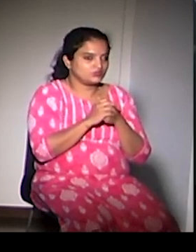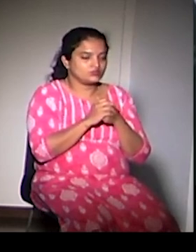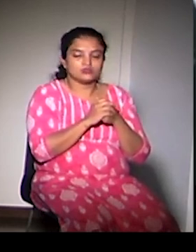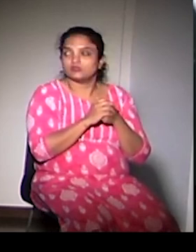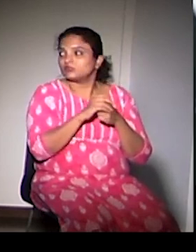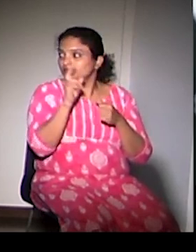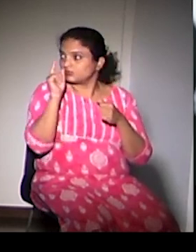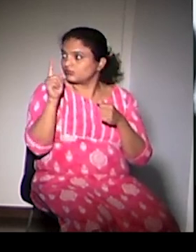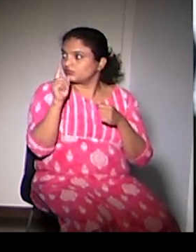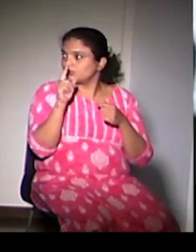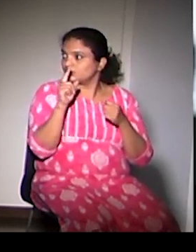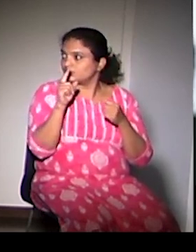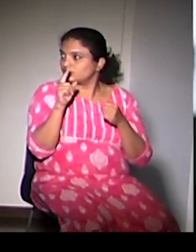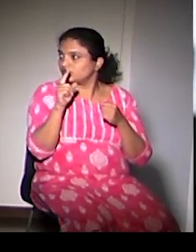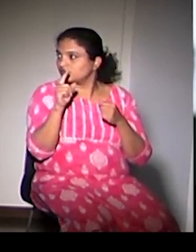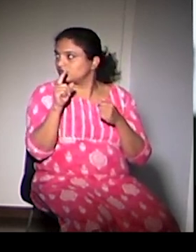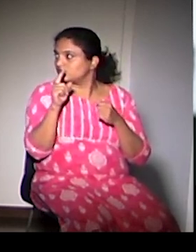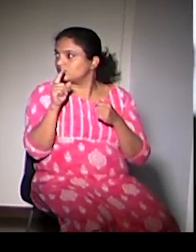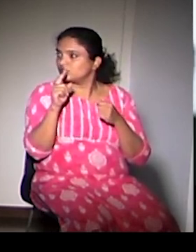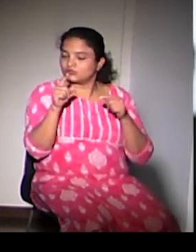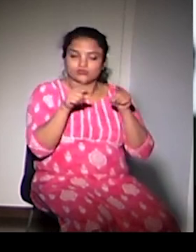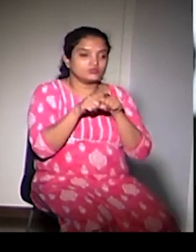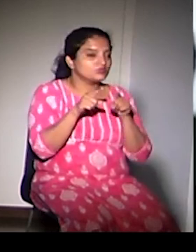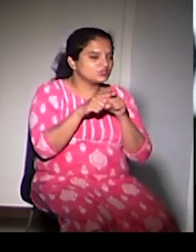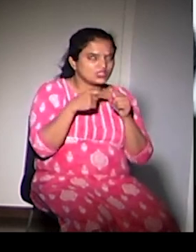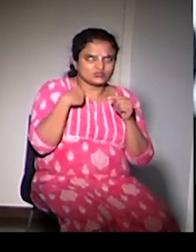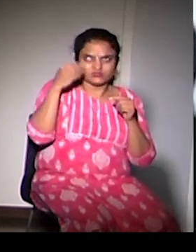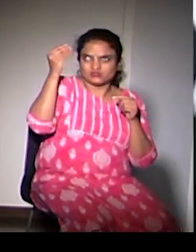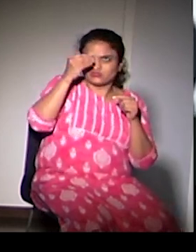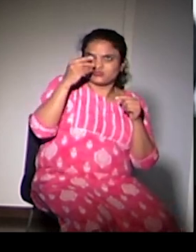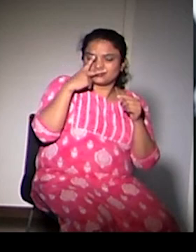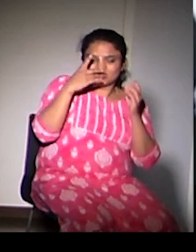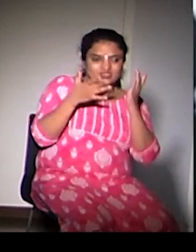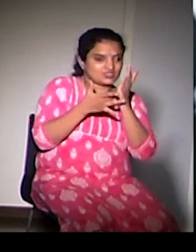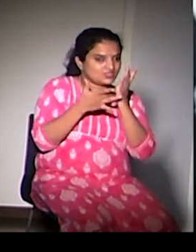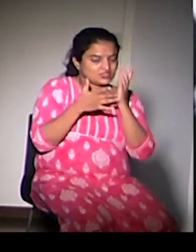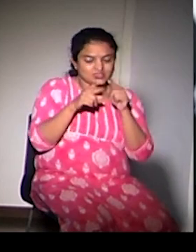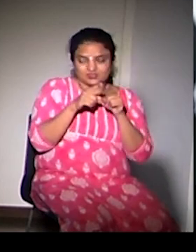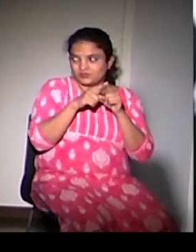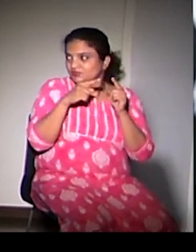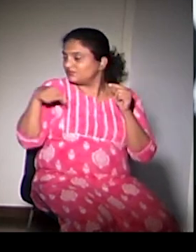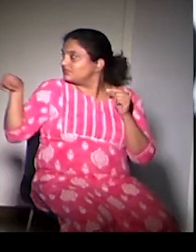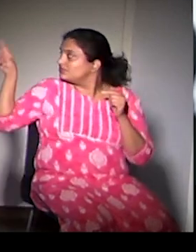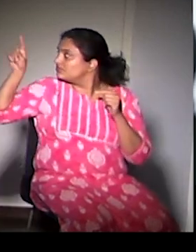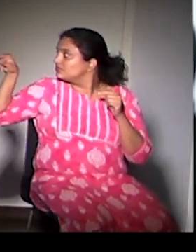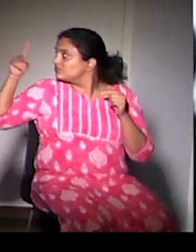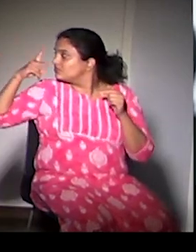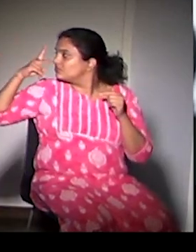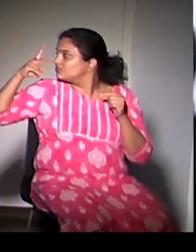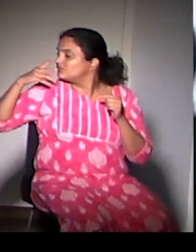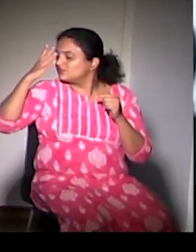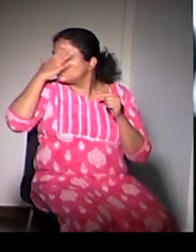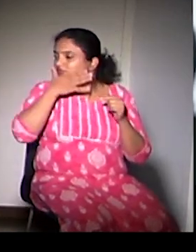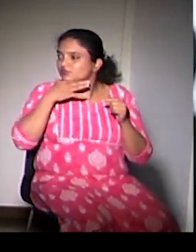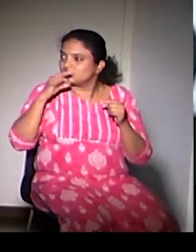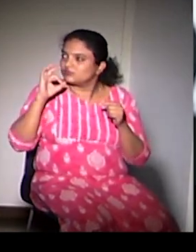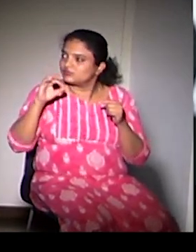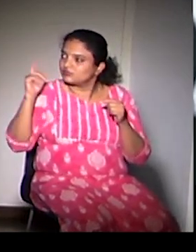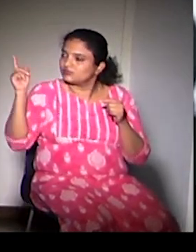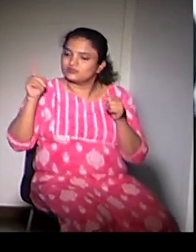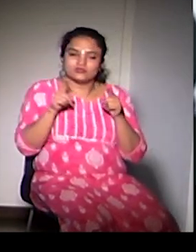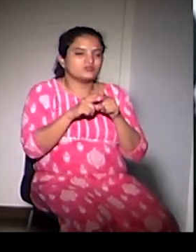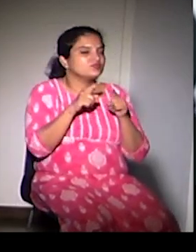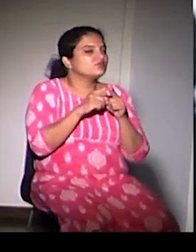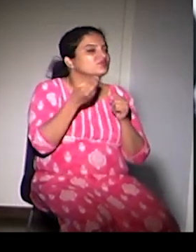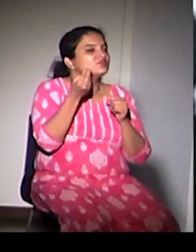But cuerda seca is only one technique, and it made quite a brief appearance in India, and there aren't very few